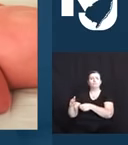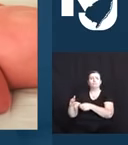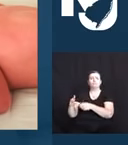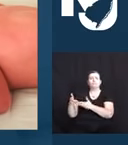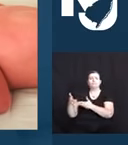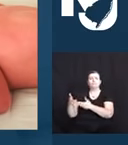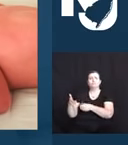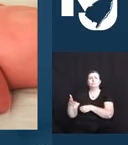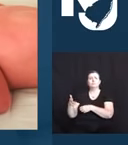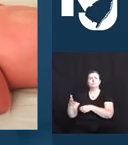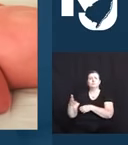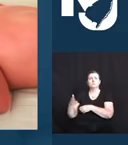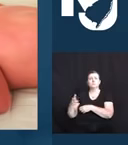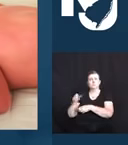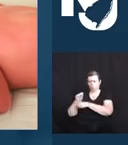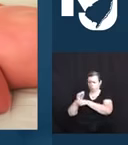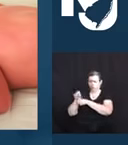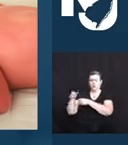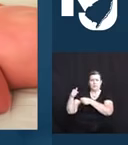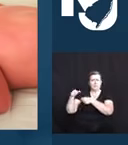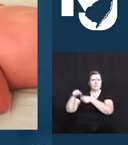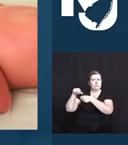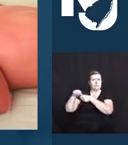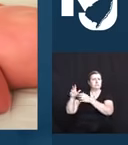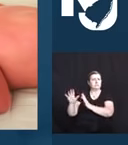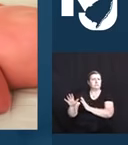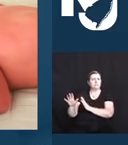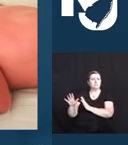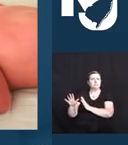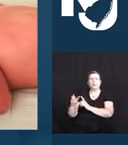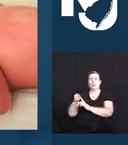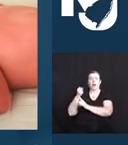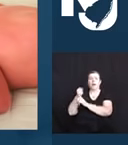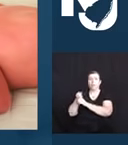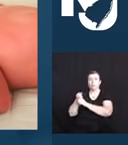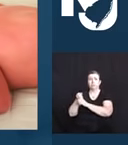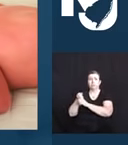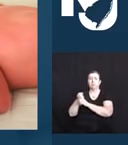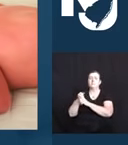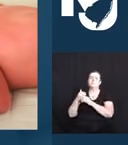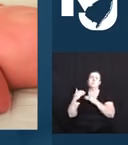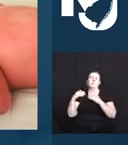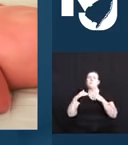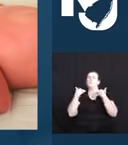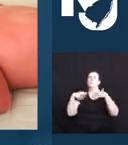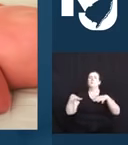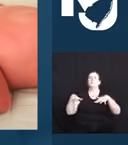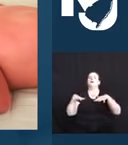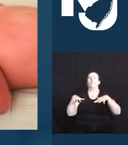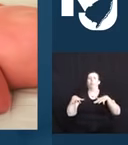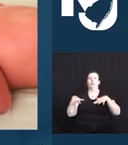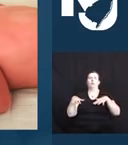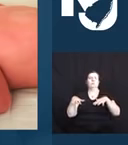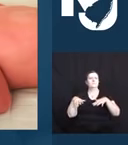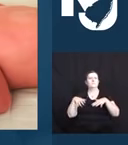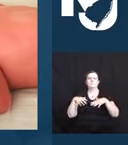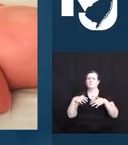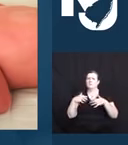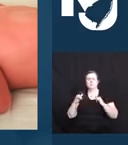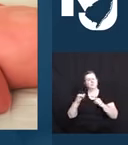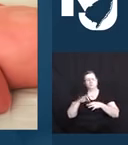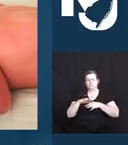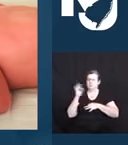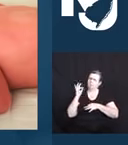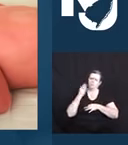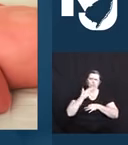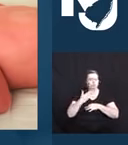first responders. Pritam was paralyzed from the neck down, but he never let that setback dampen his spirit or his love of